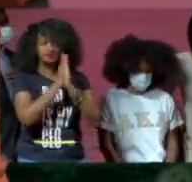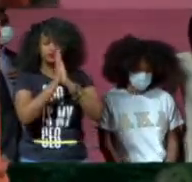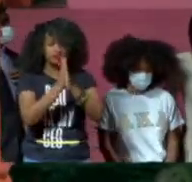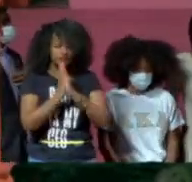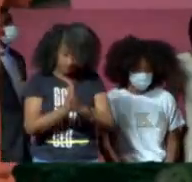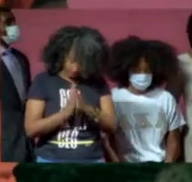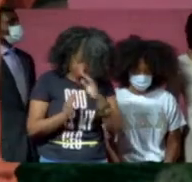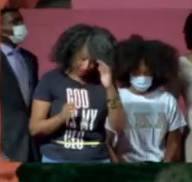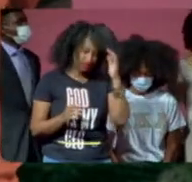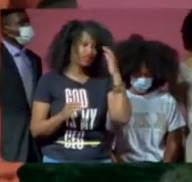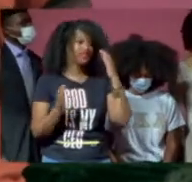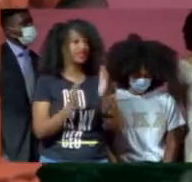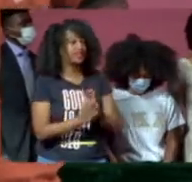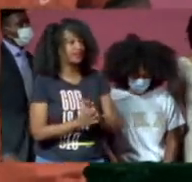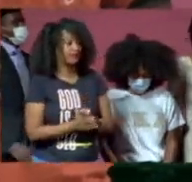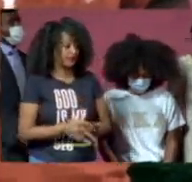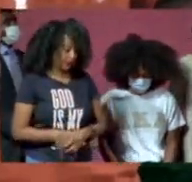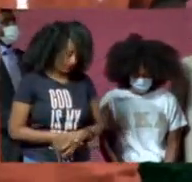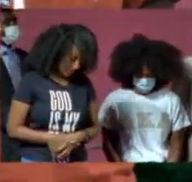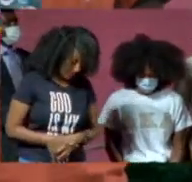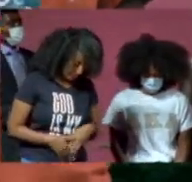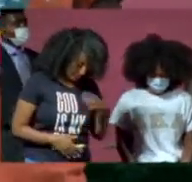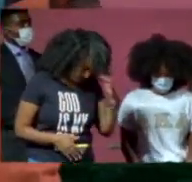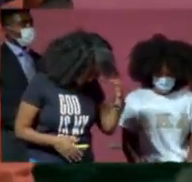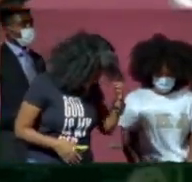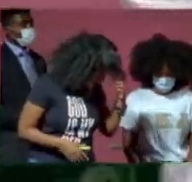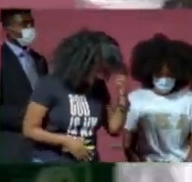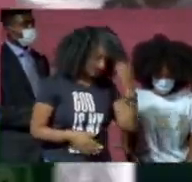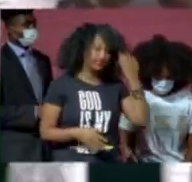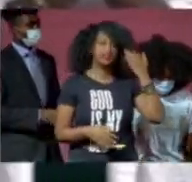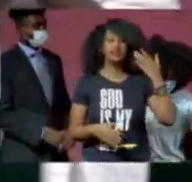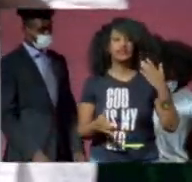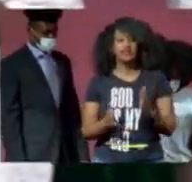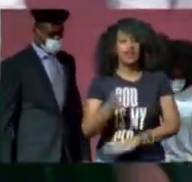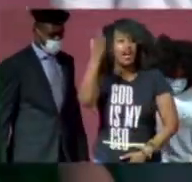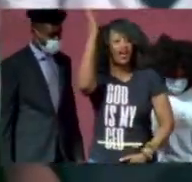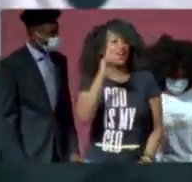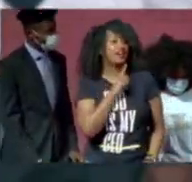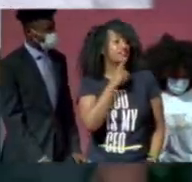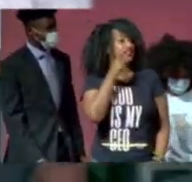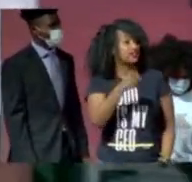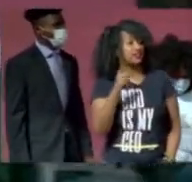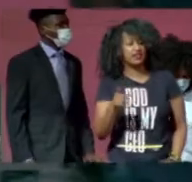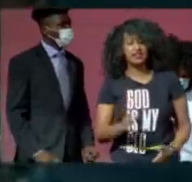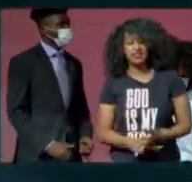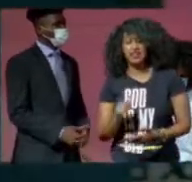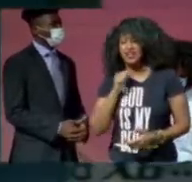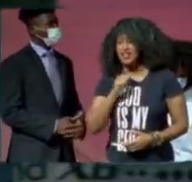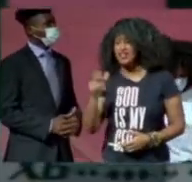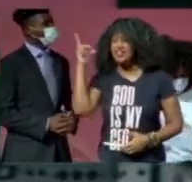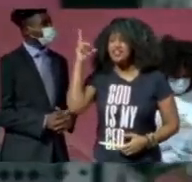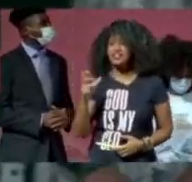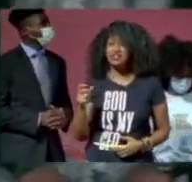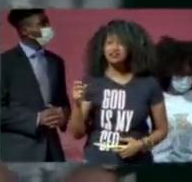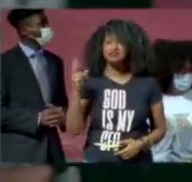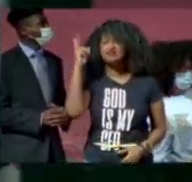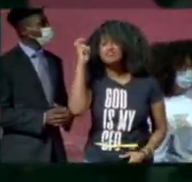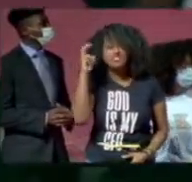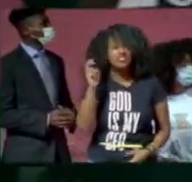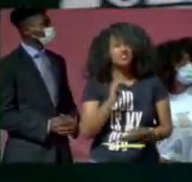them back with prayer because Satan is busy, but God is real. I can't hear nobody. I said the devil is